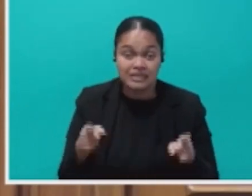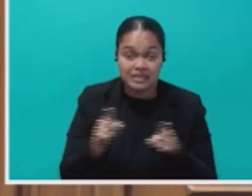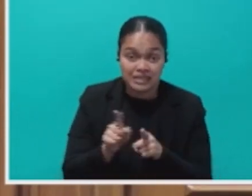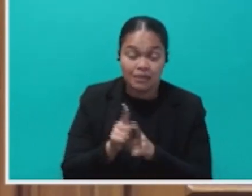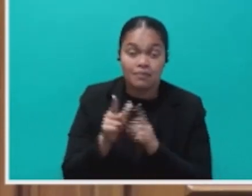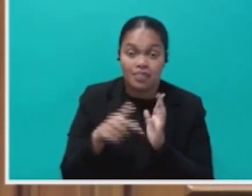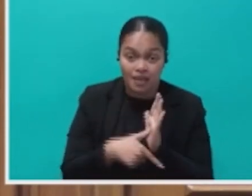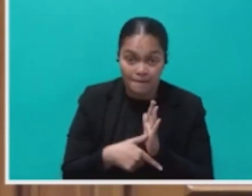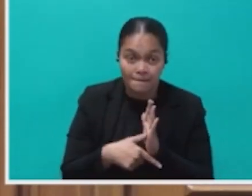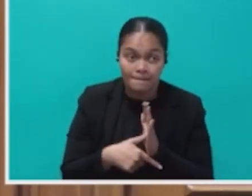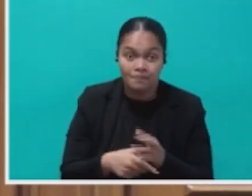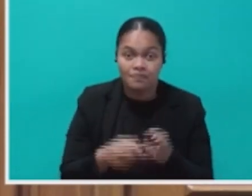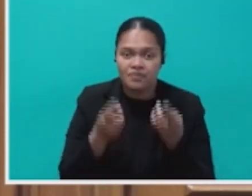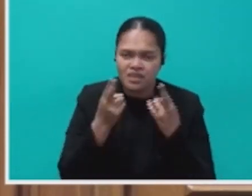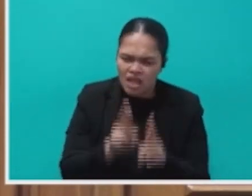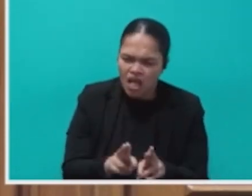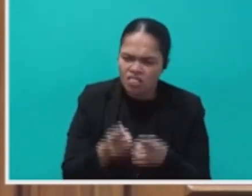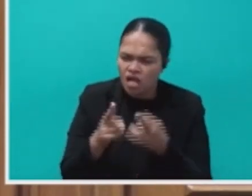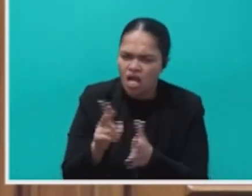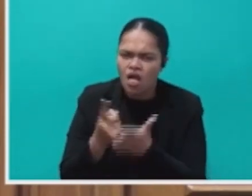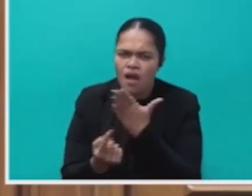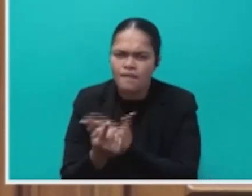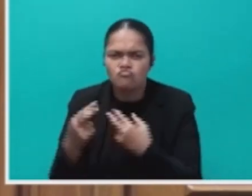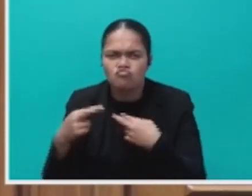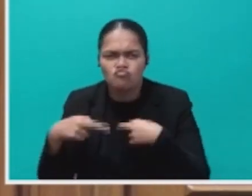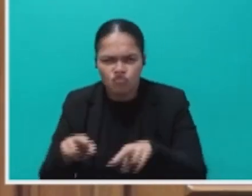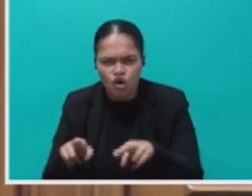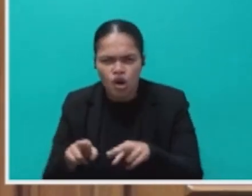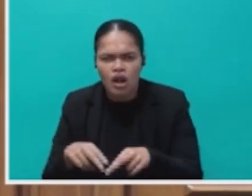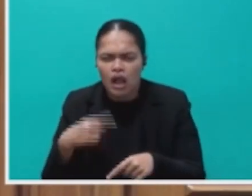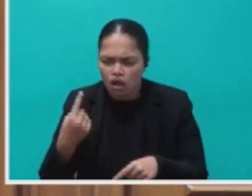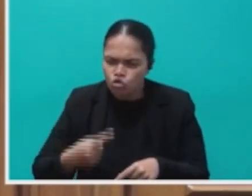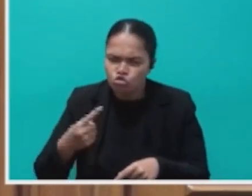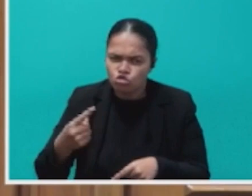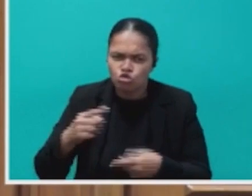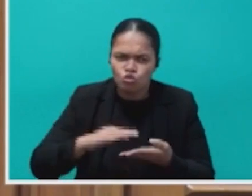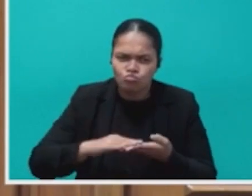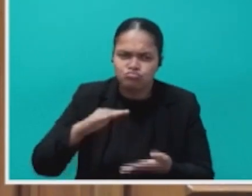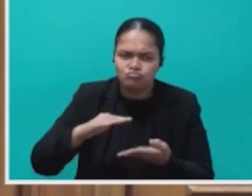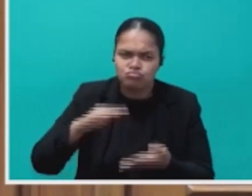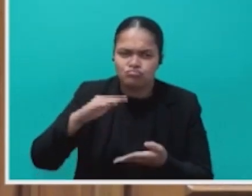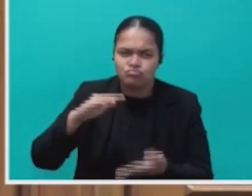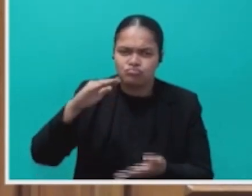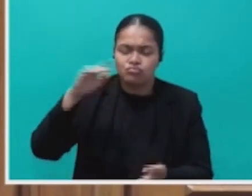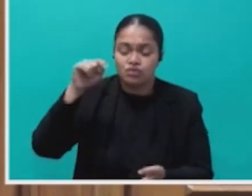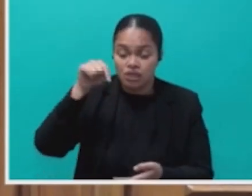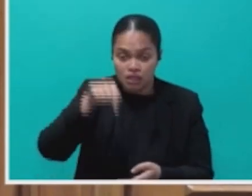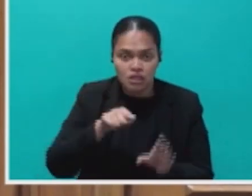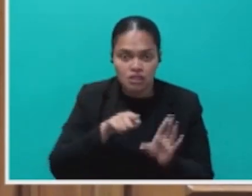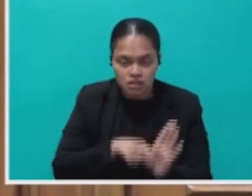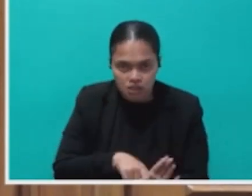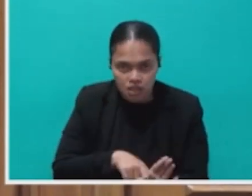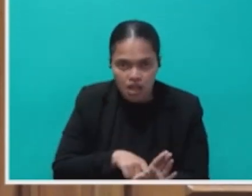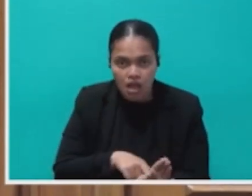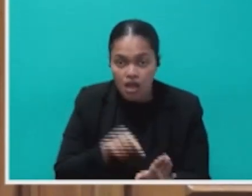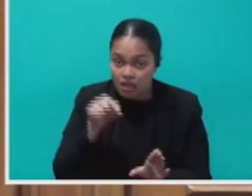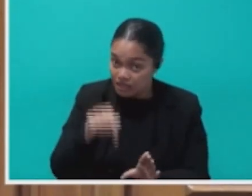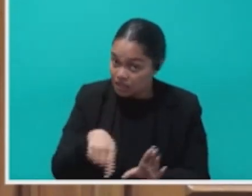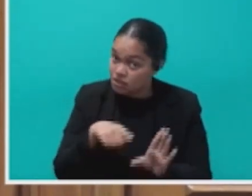time, death on our roads keeps increasing. For this year, there is a